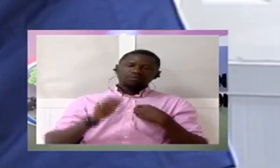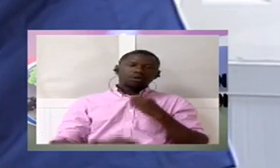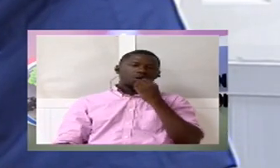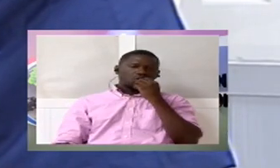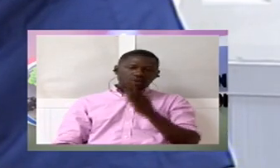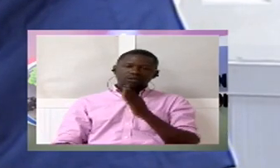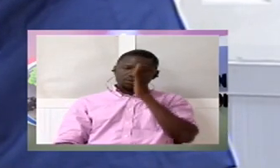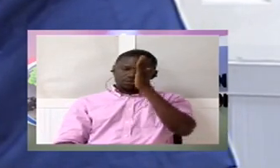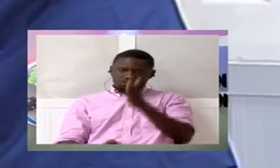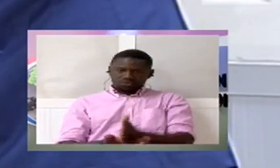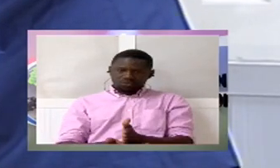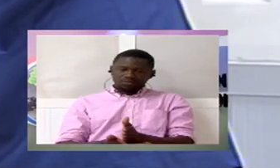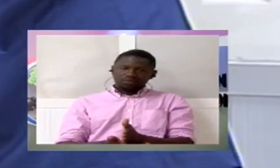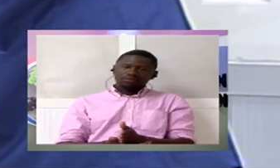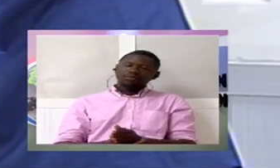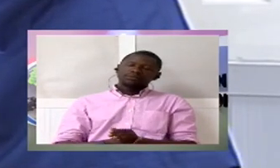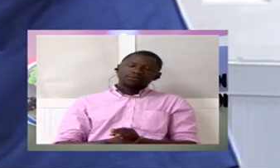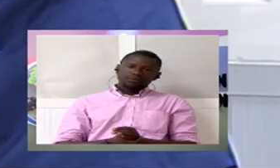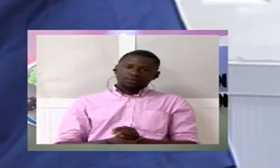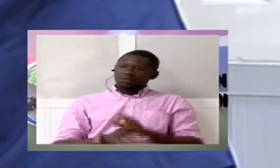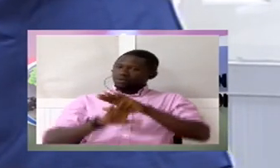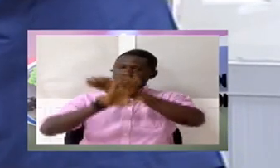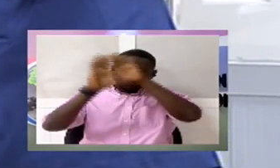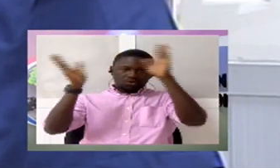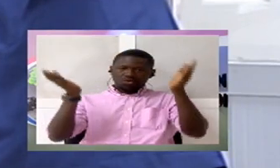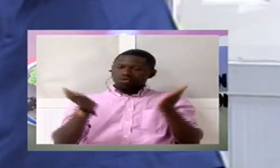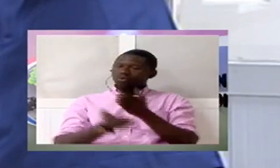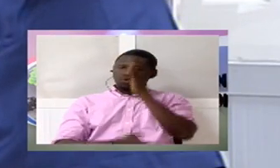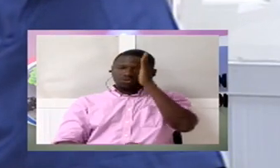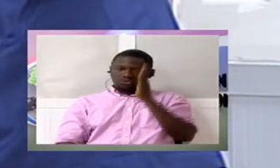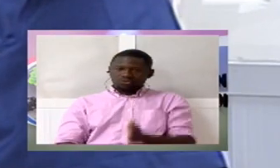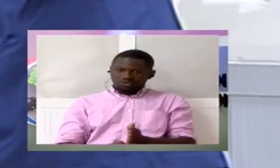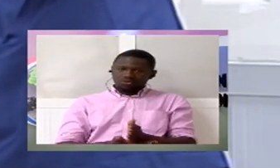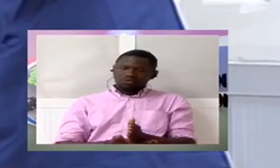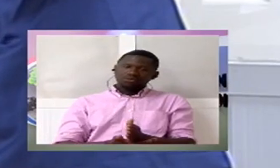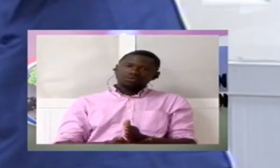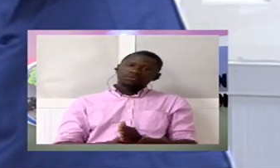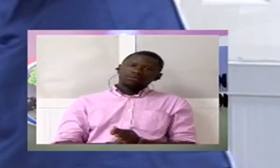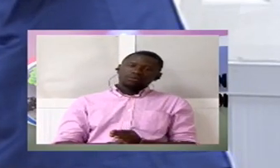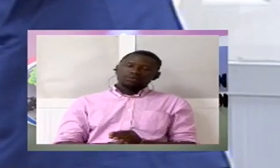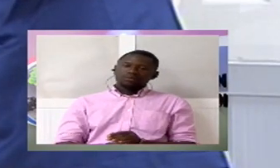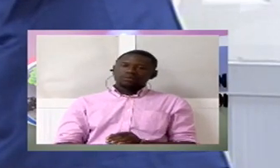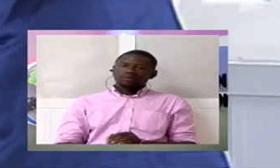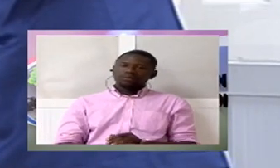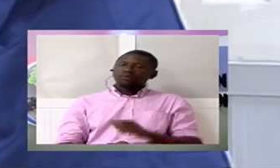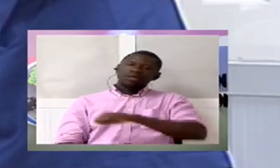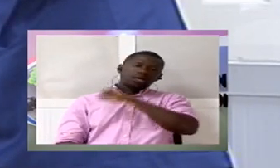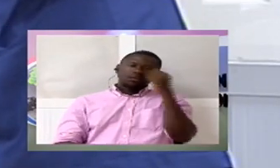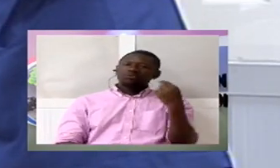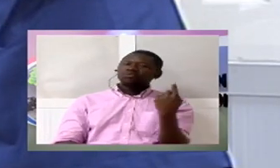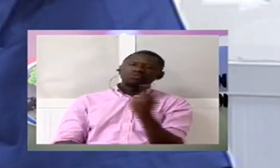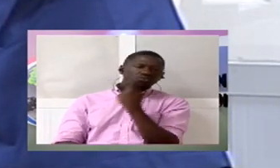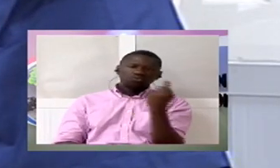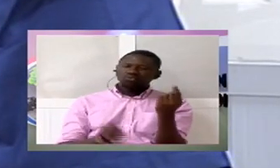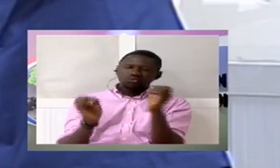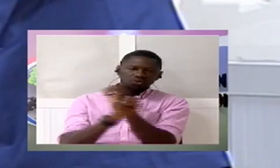the truth. Mbe Tonya Le Fola. Mbe Tonya Le Fola. The whole truth. Tonya Dhamma. Tonya Dhamma. And nothing but the truth. Nte Fem Fola